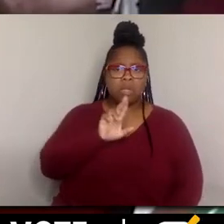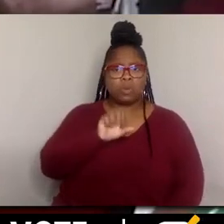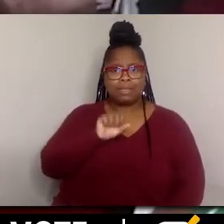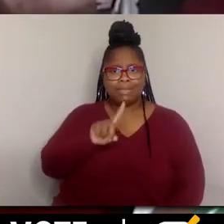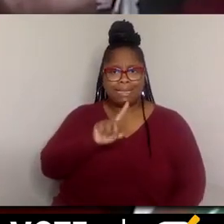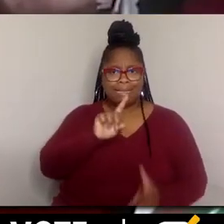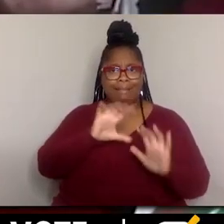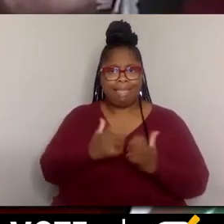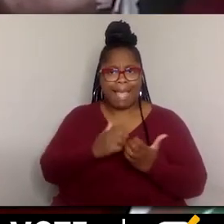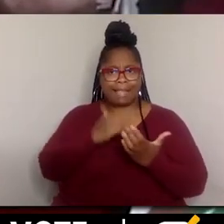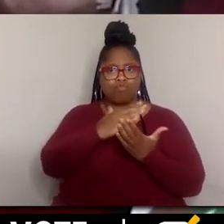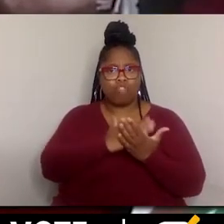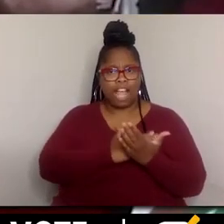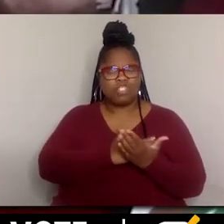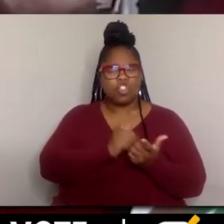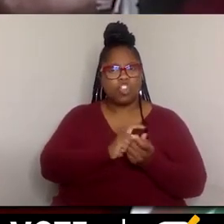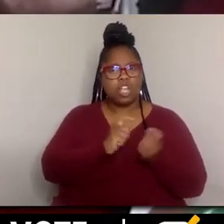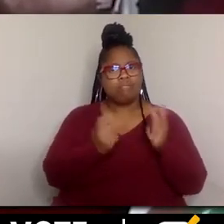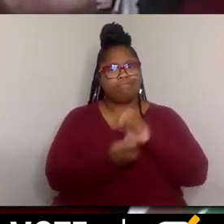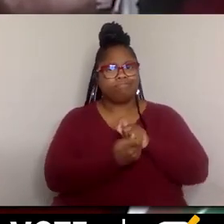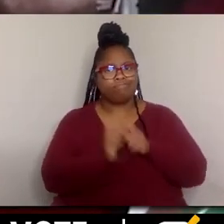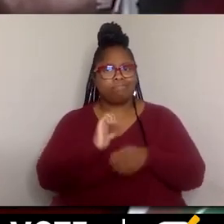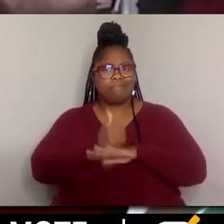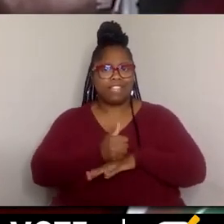rosters based on class size numbers.